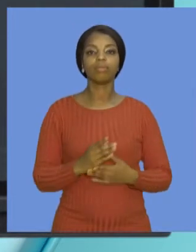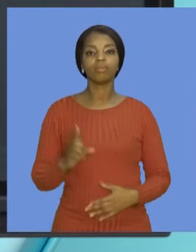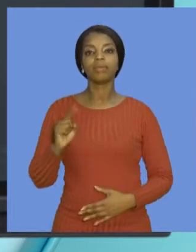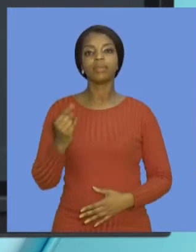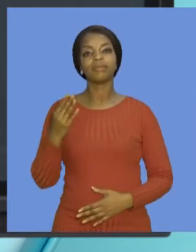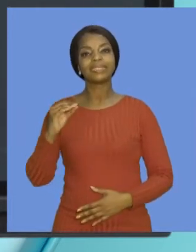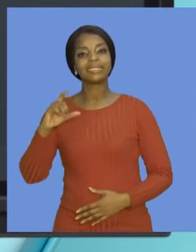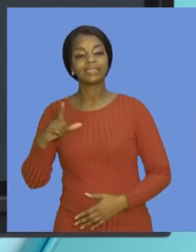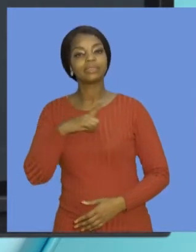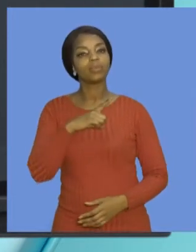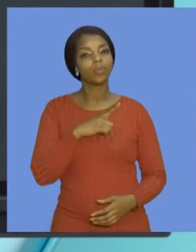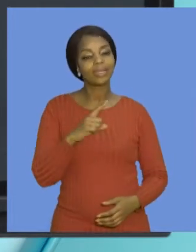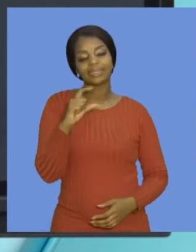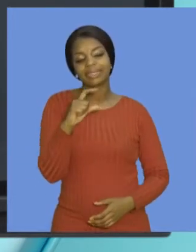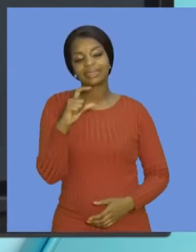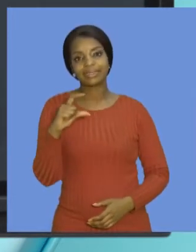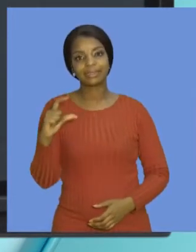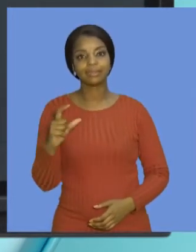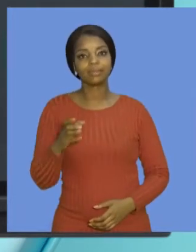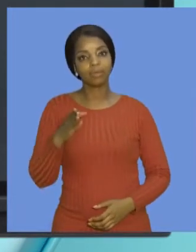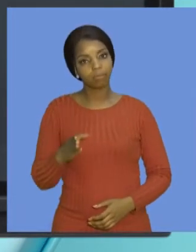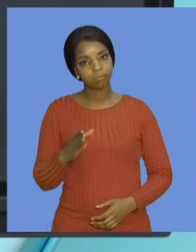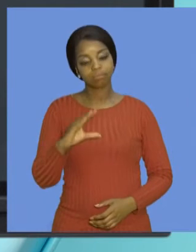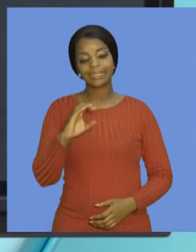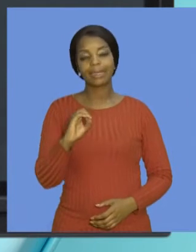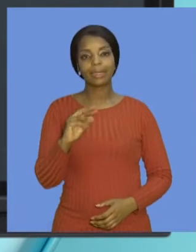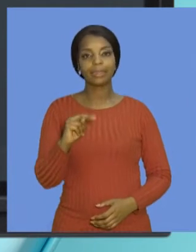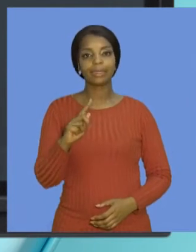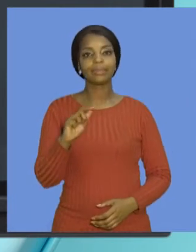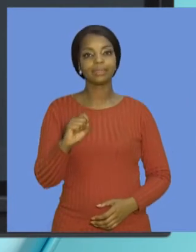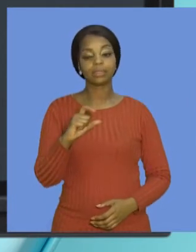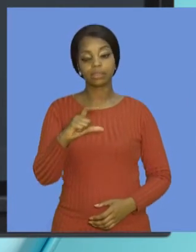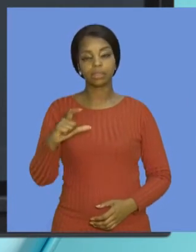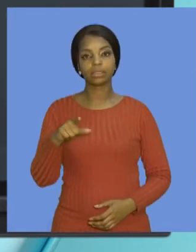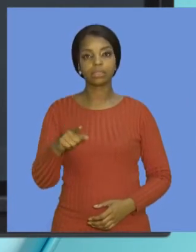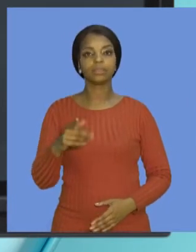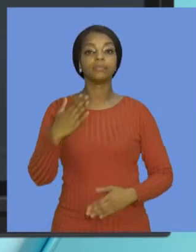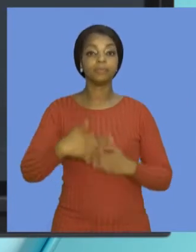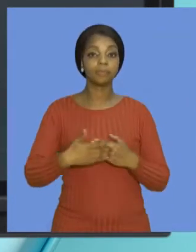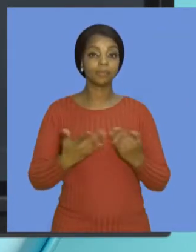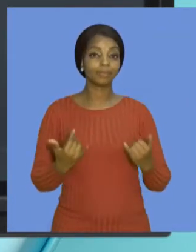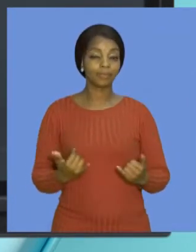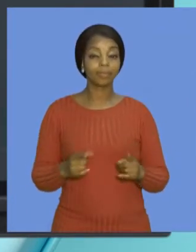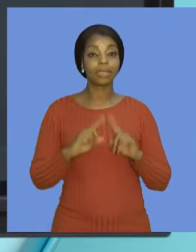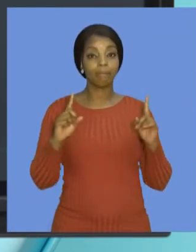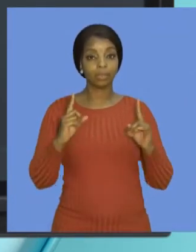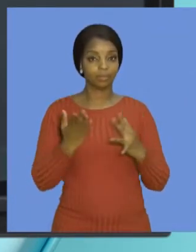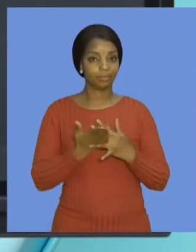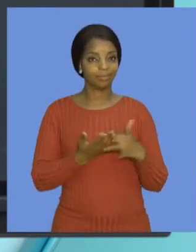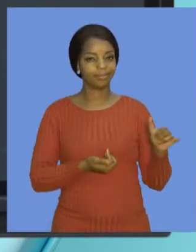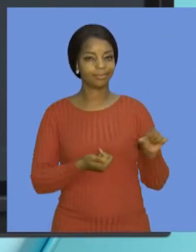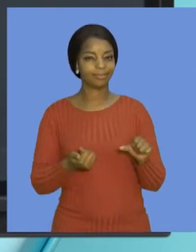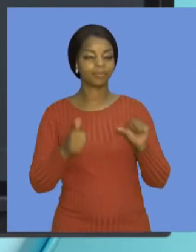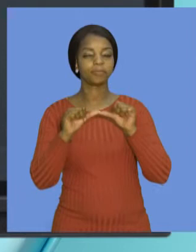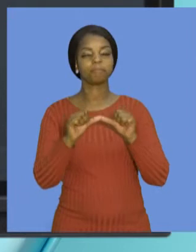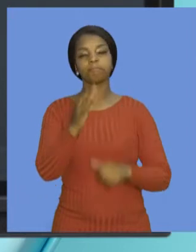0, because it talks to the cents that we have, because this is South African money. Guys, that's all from me for now.